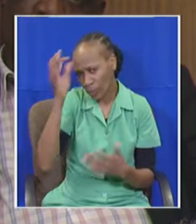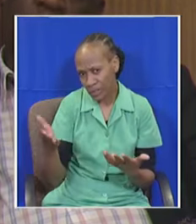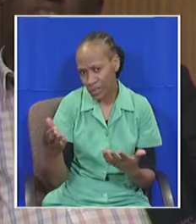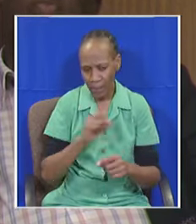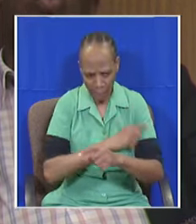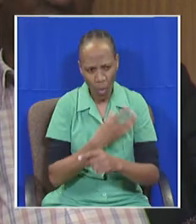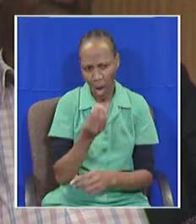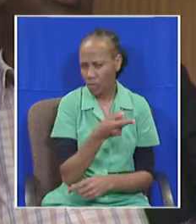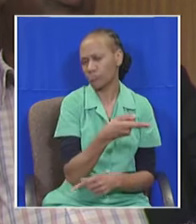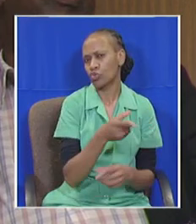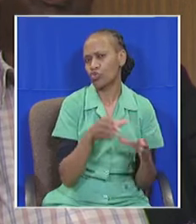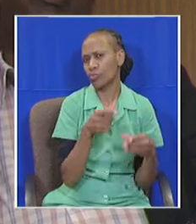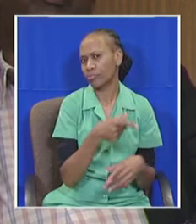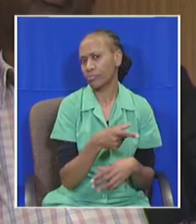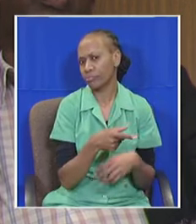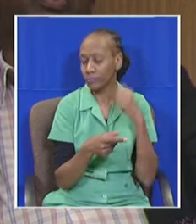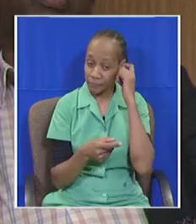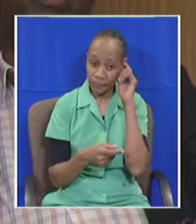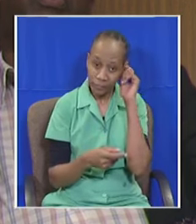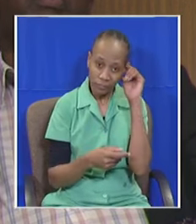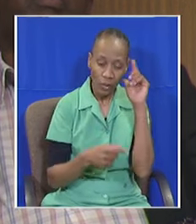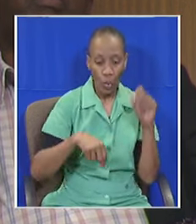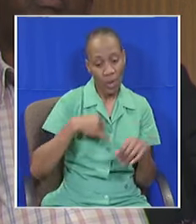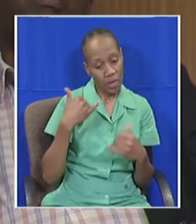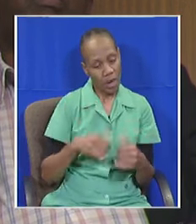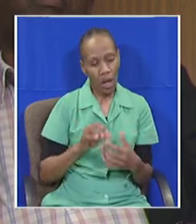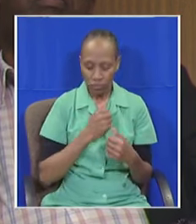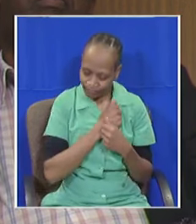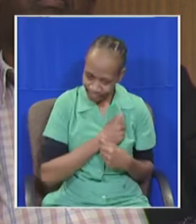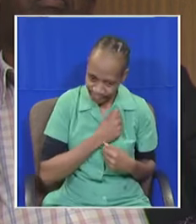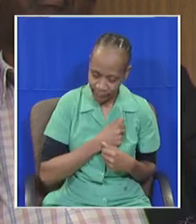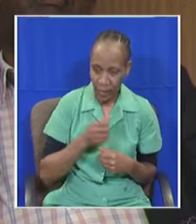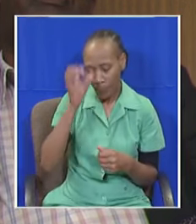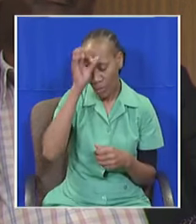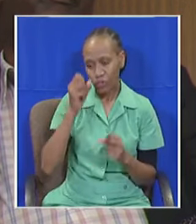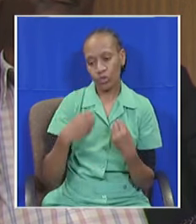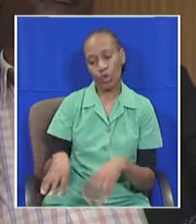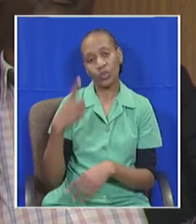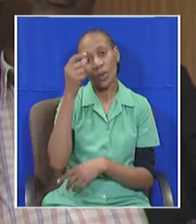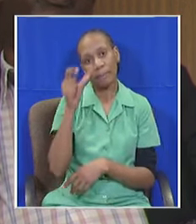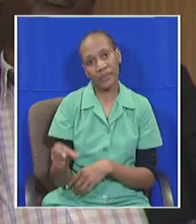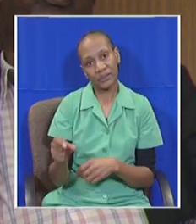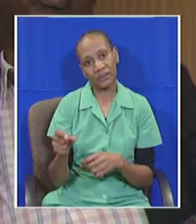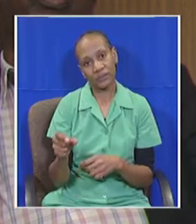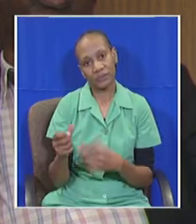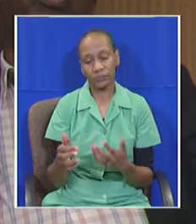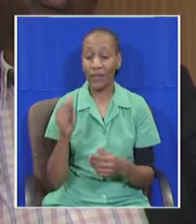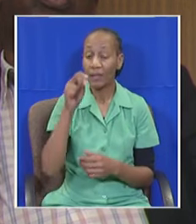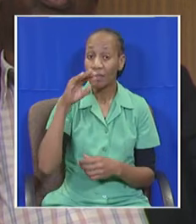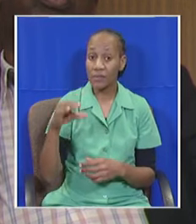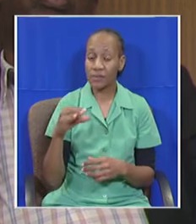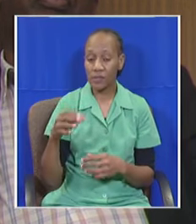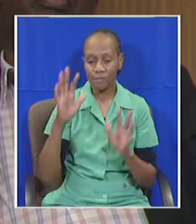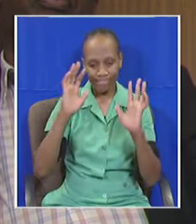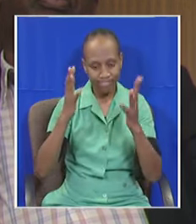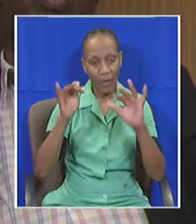do so. We share and mourn with them the loss of the warrant officer. The ANC also commends the South African